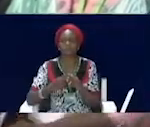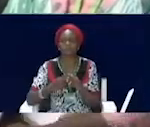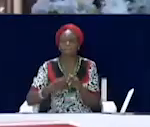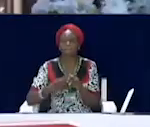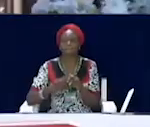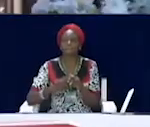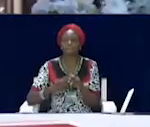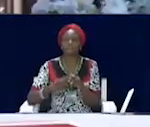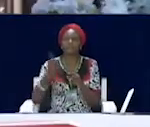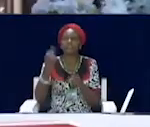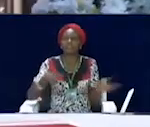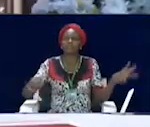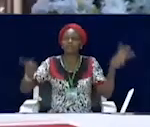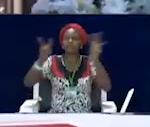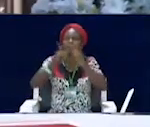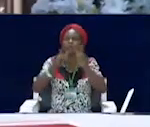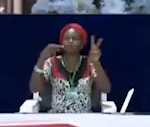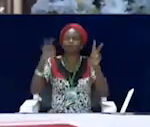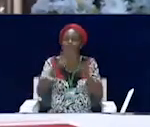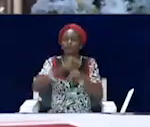The value of a touch,